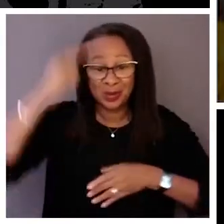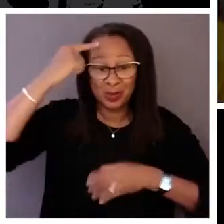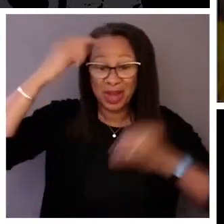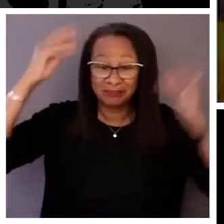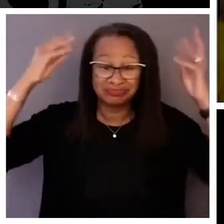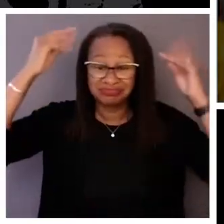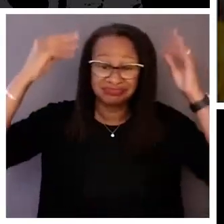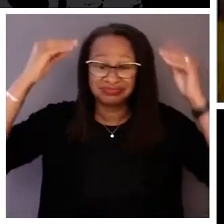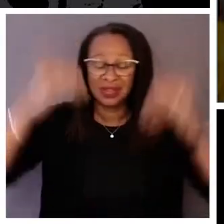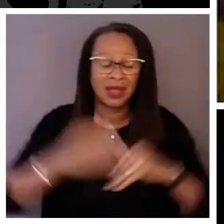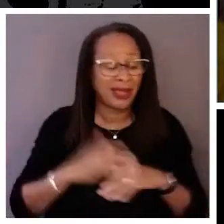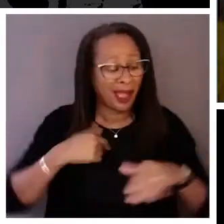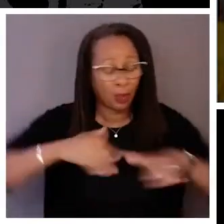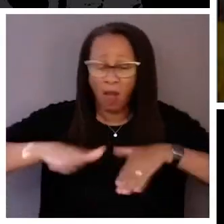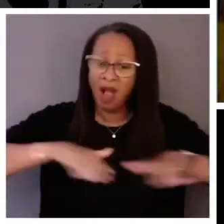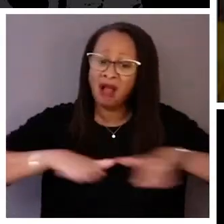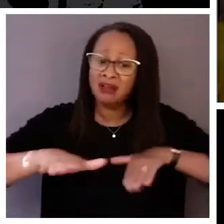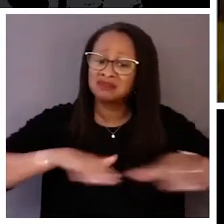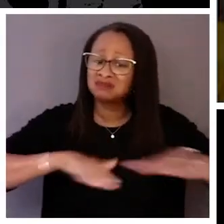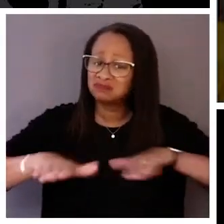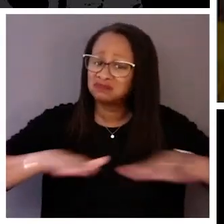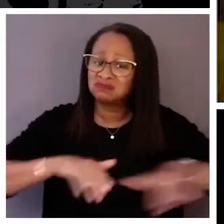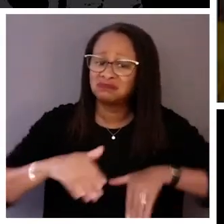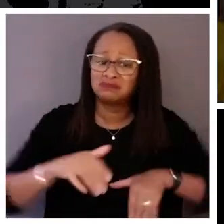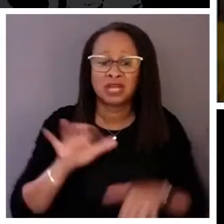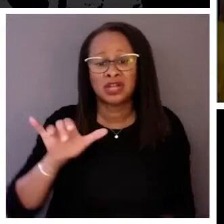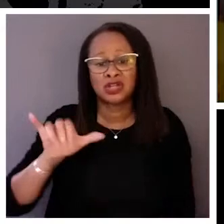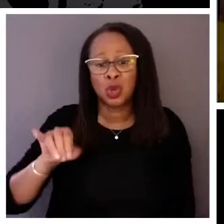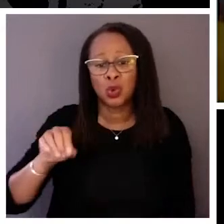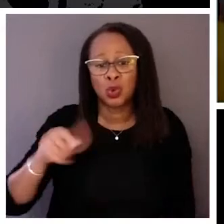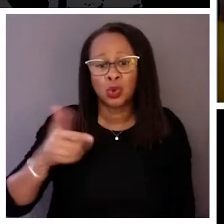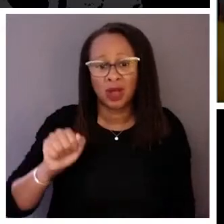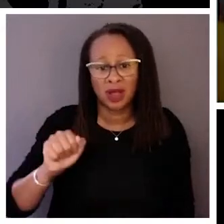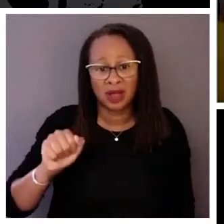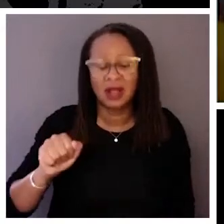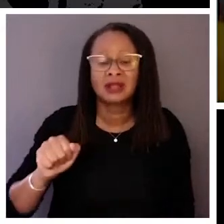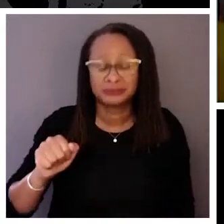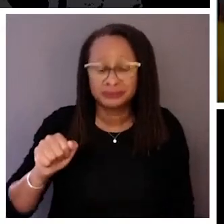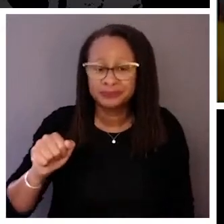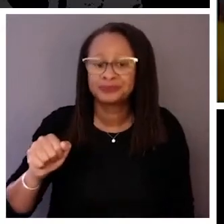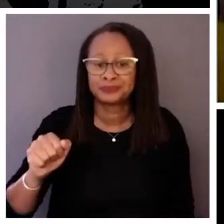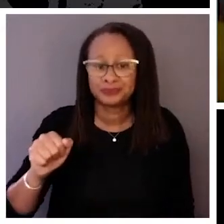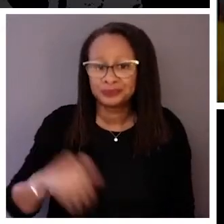brain. I take lots of walks, yoga,